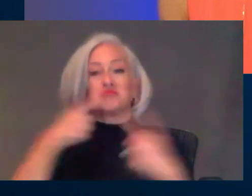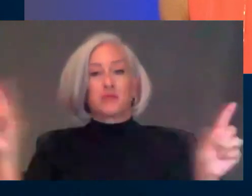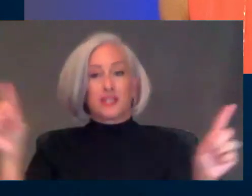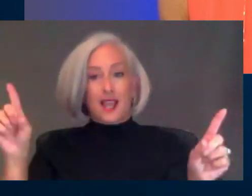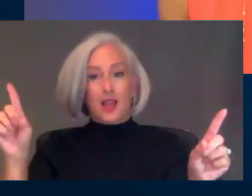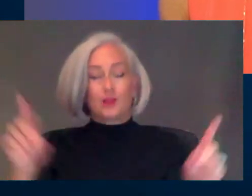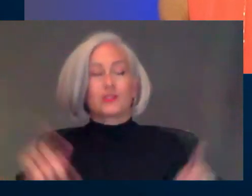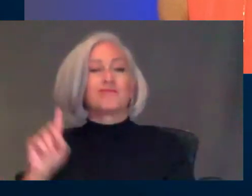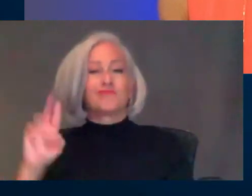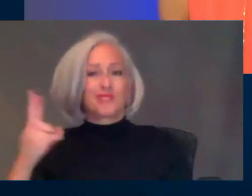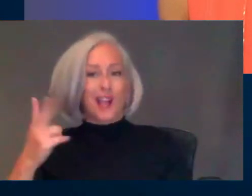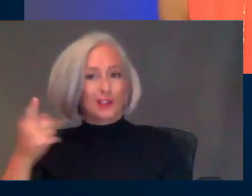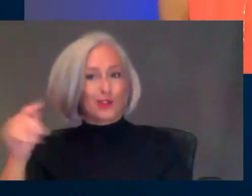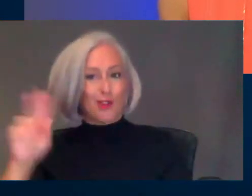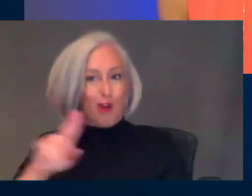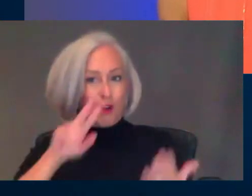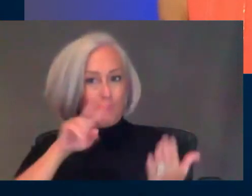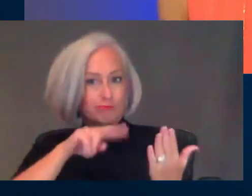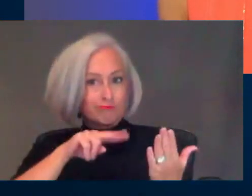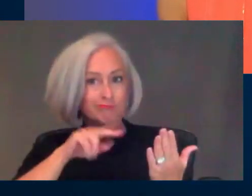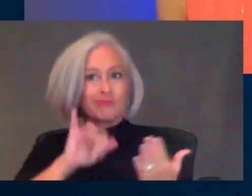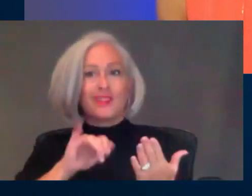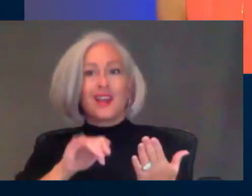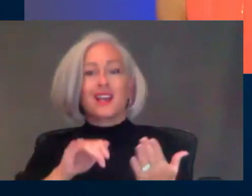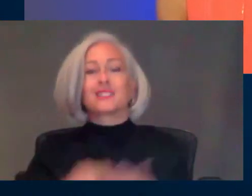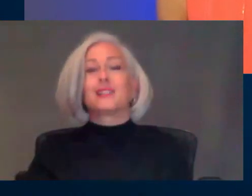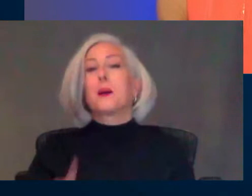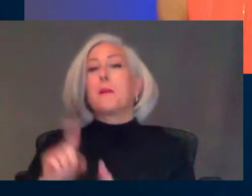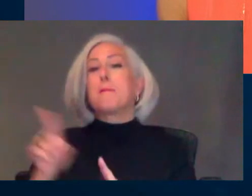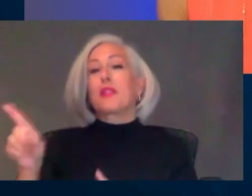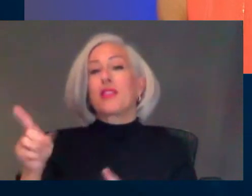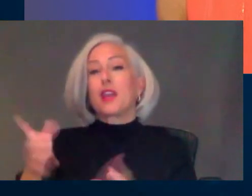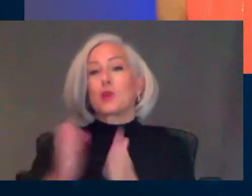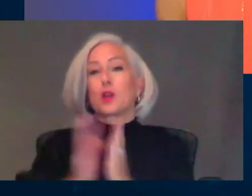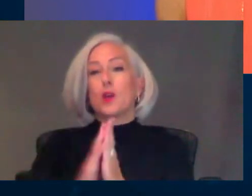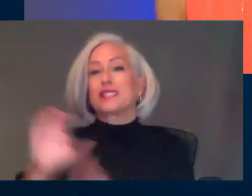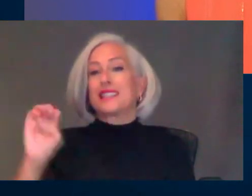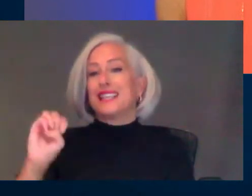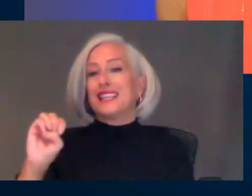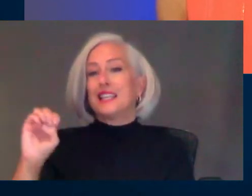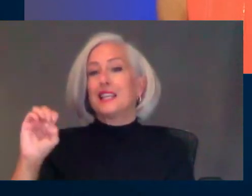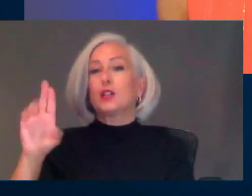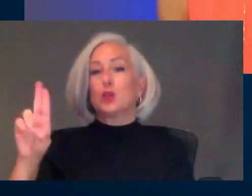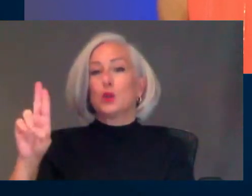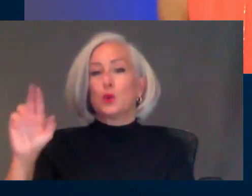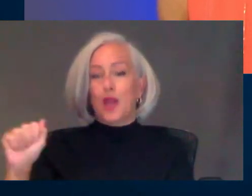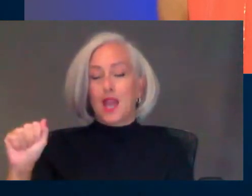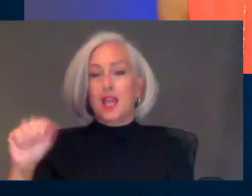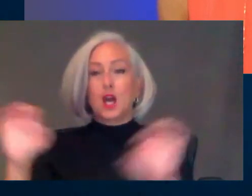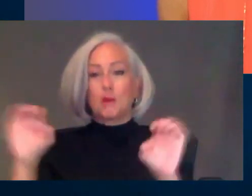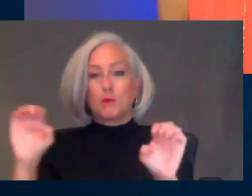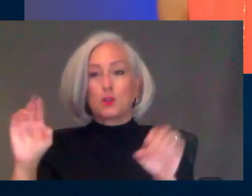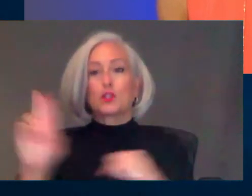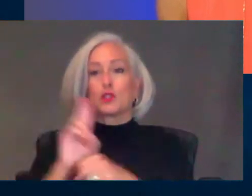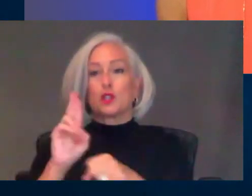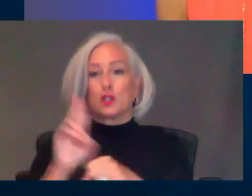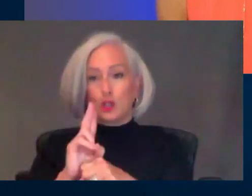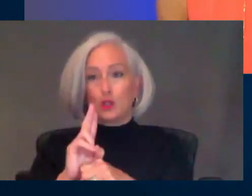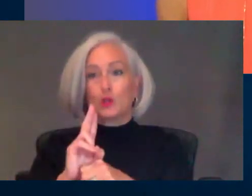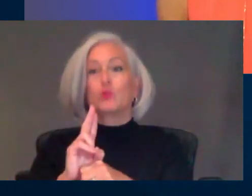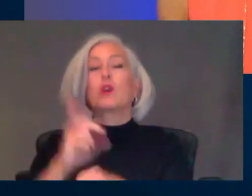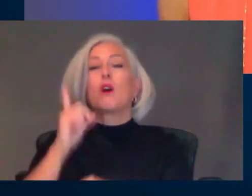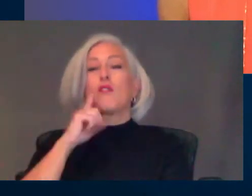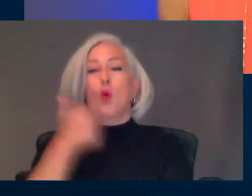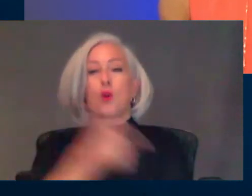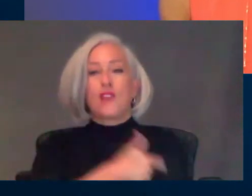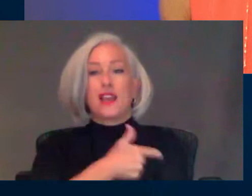try to get kids ready to go before the holidays really hit, or what's the thinking right now? I think the FDA is not going to look at the holiday so much as they're